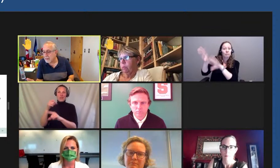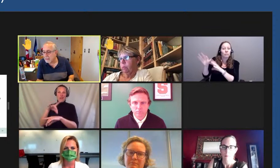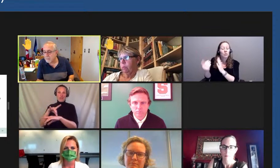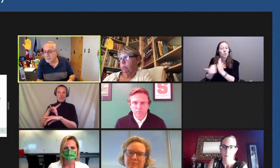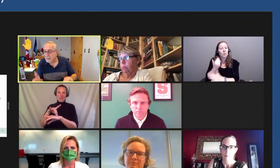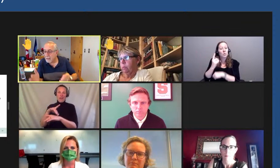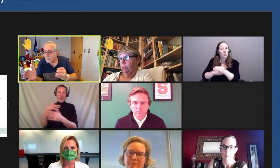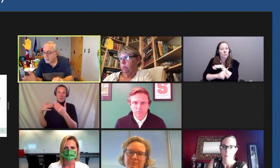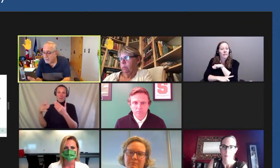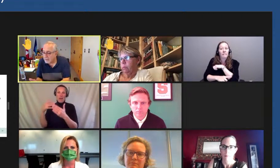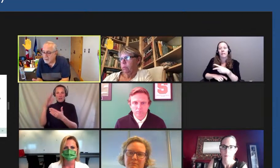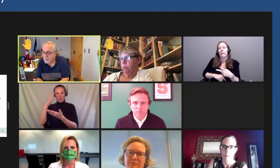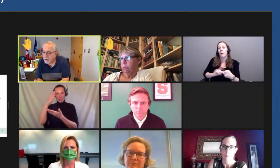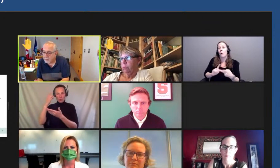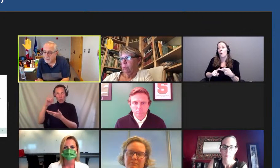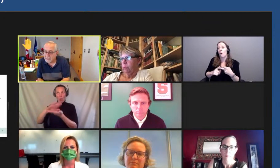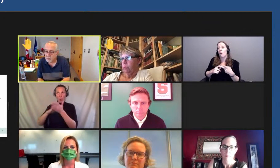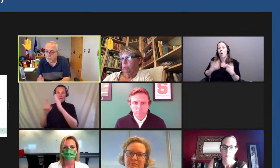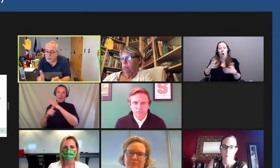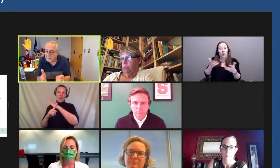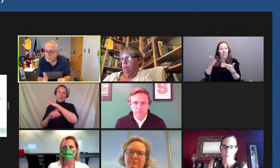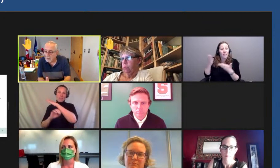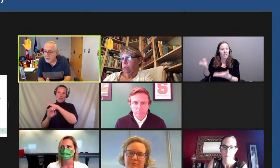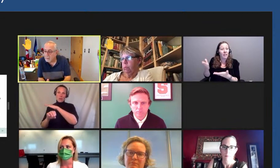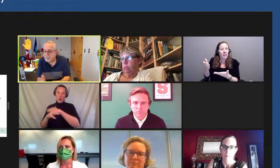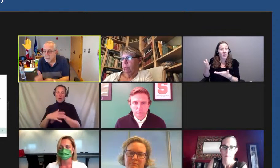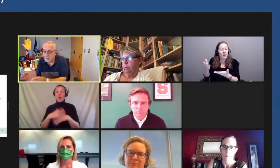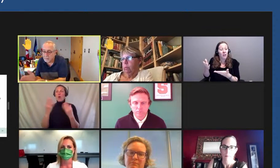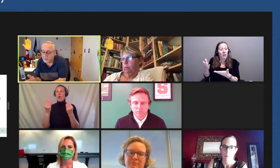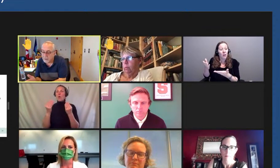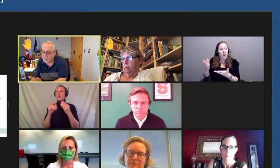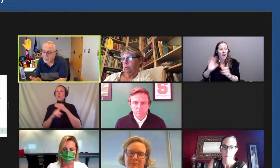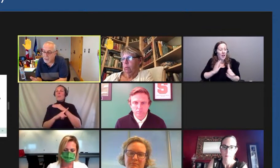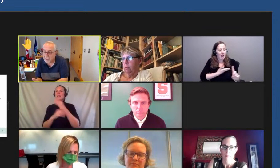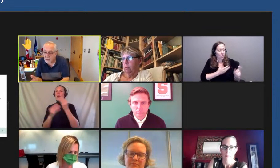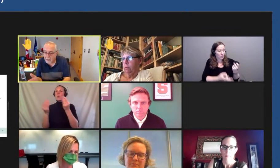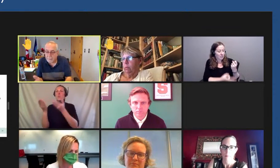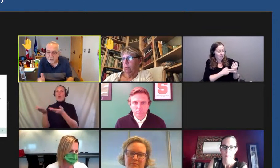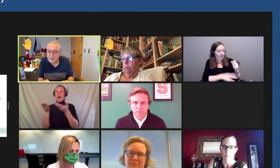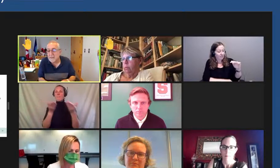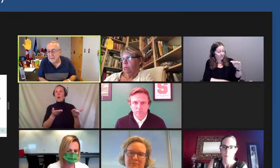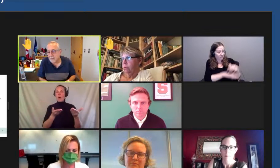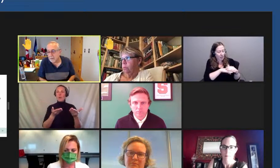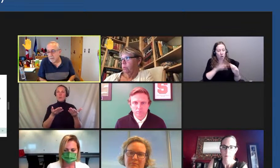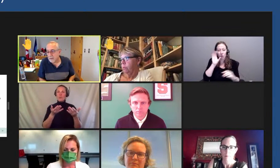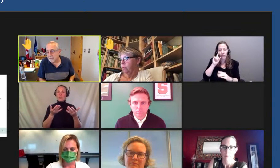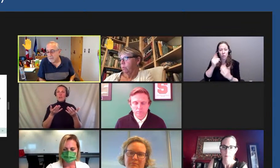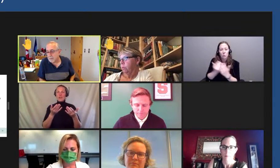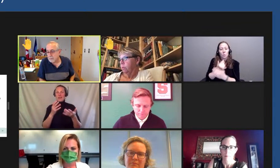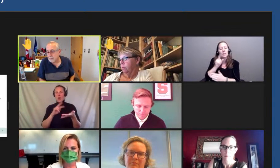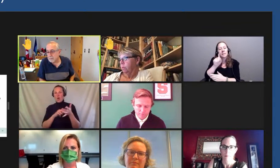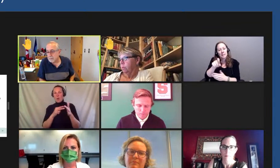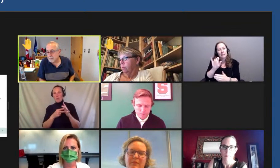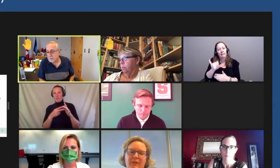existing landfill, that we can save hours, or we can fill hours and look for a new site. We just need some of those